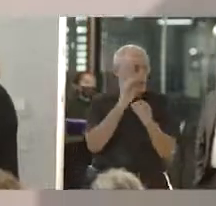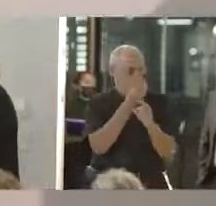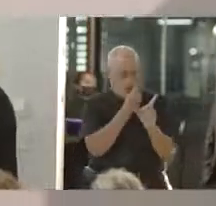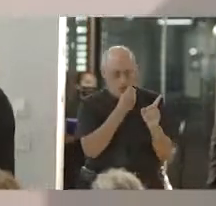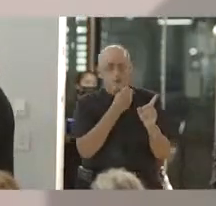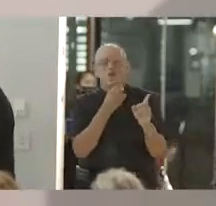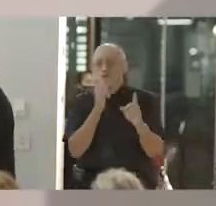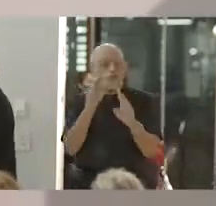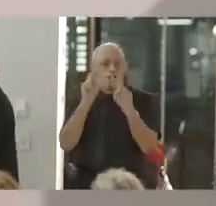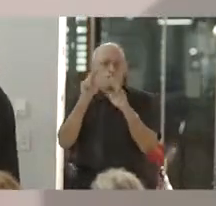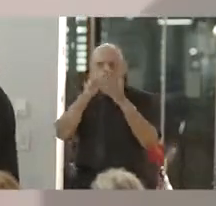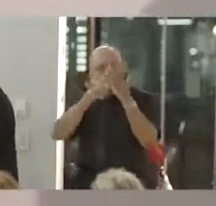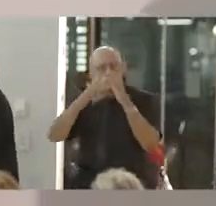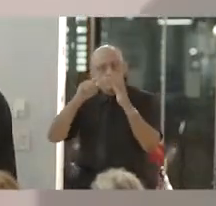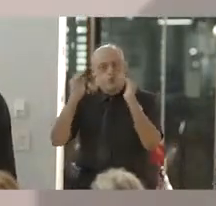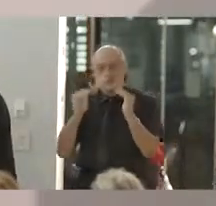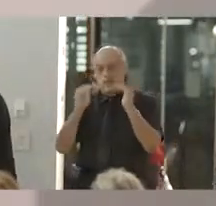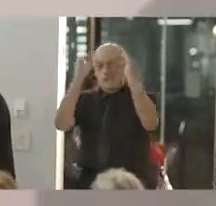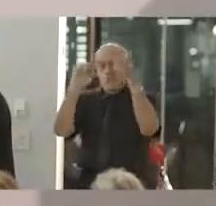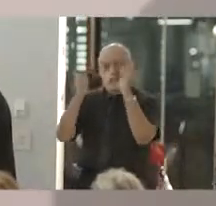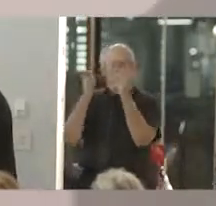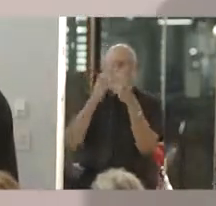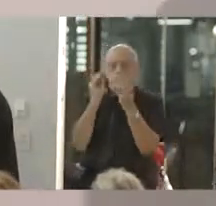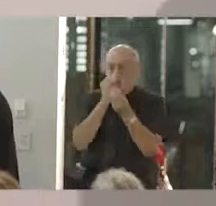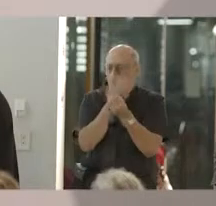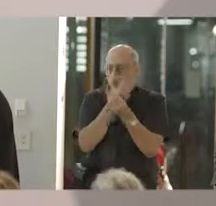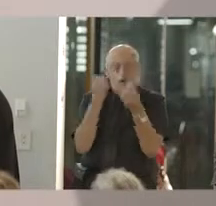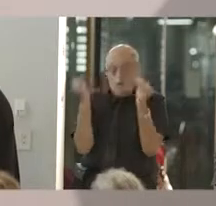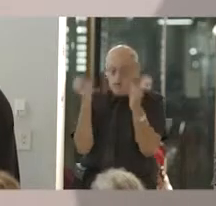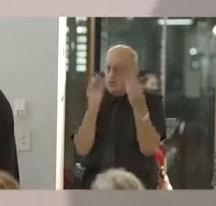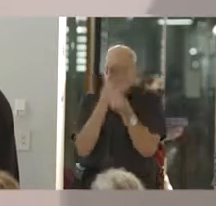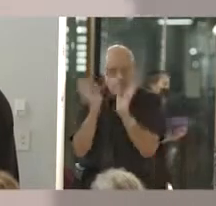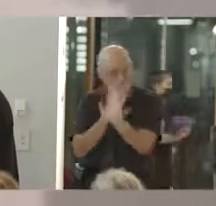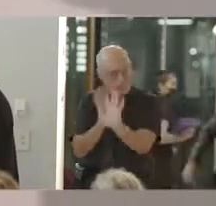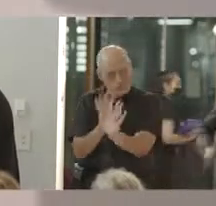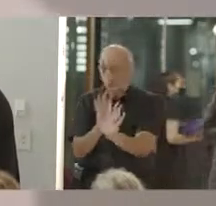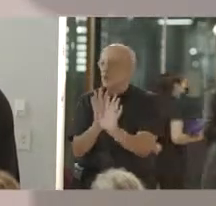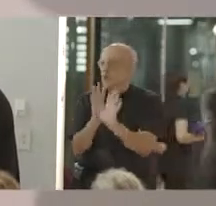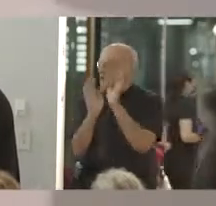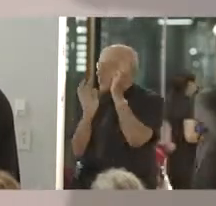not looking at raising it or reconfiguring it at this time. I don't think we ever will.